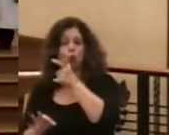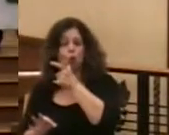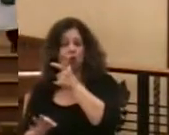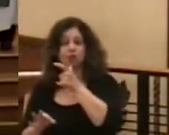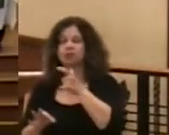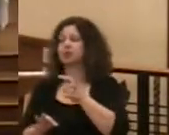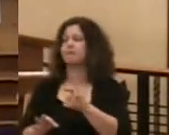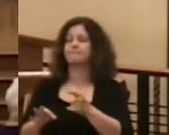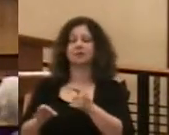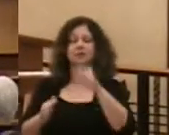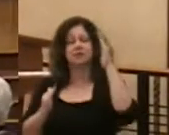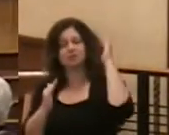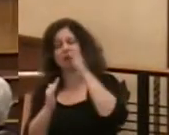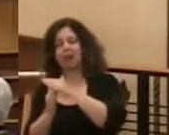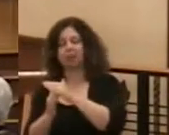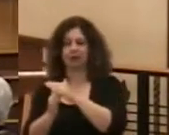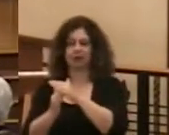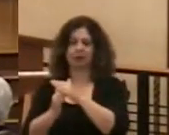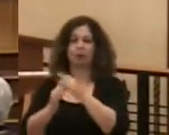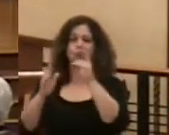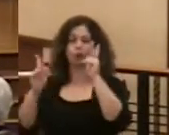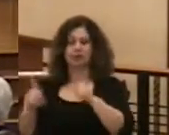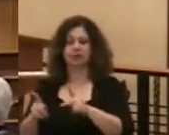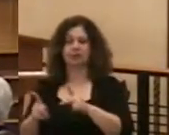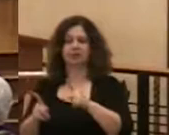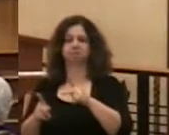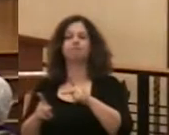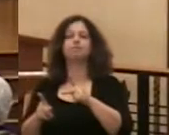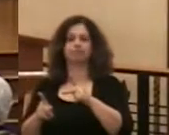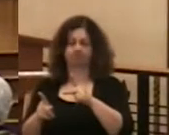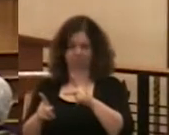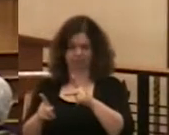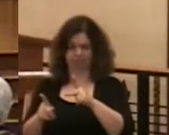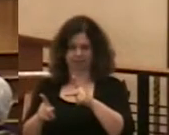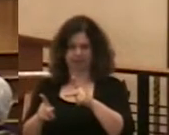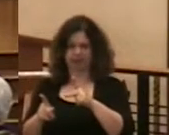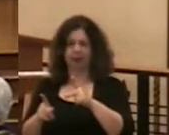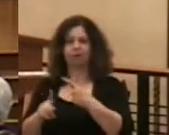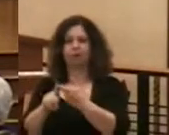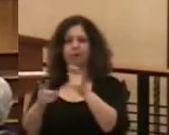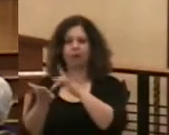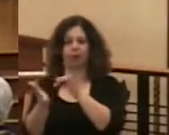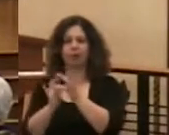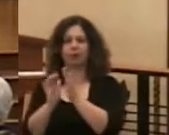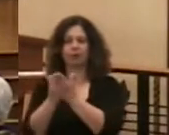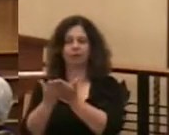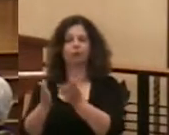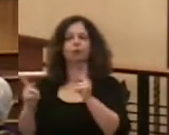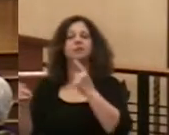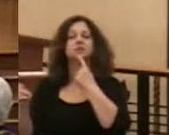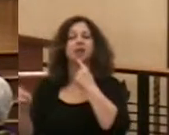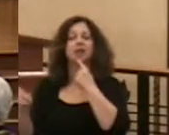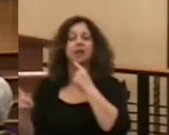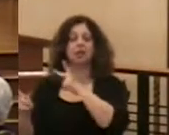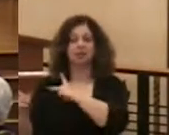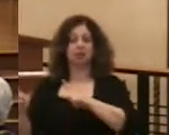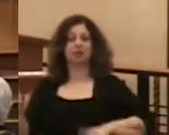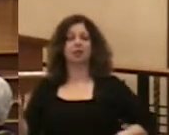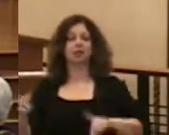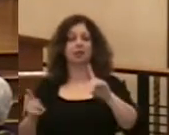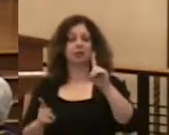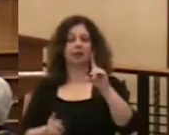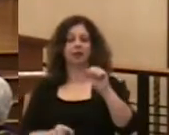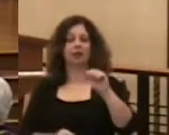would be only one name, and there would be one name only. It would be King David.